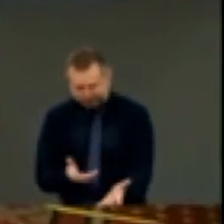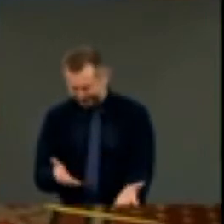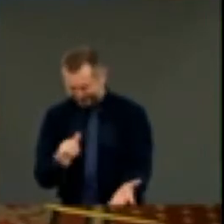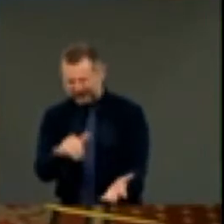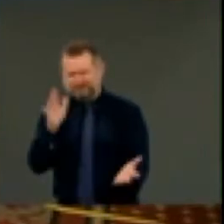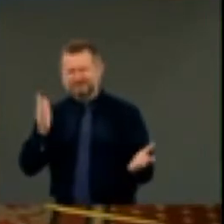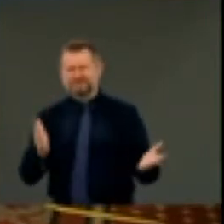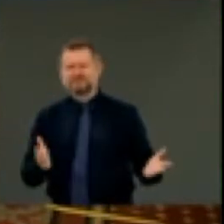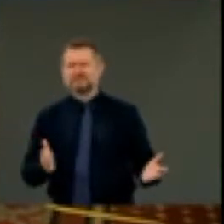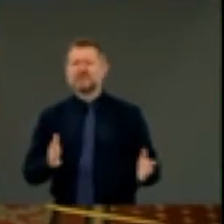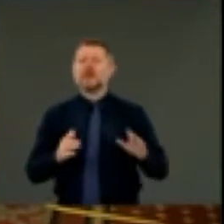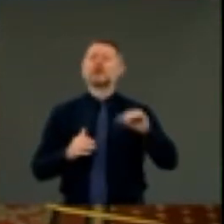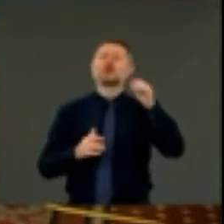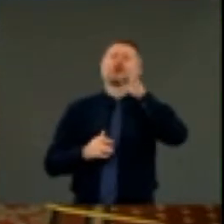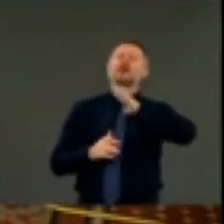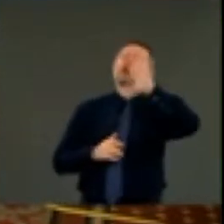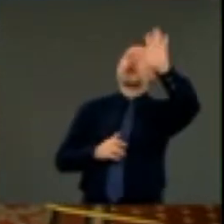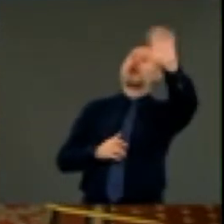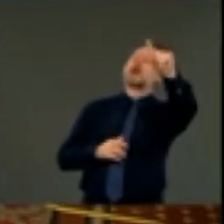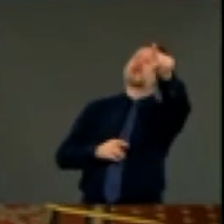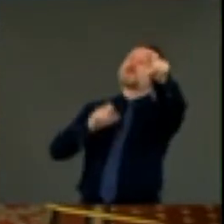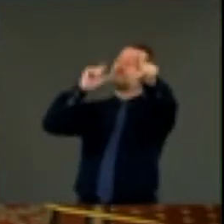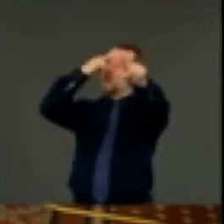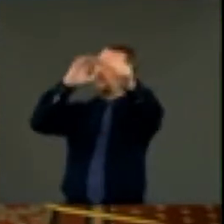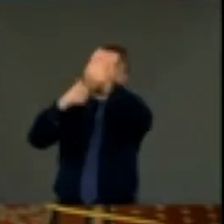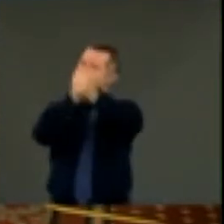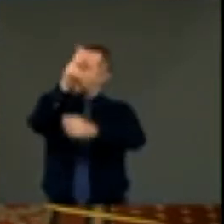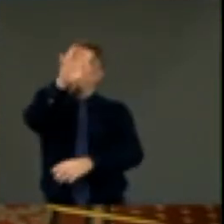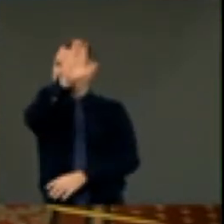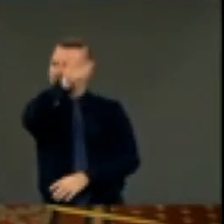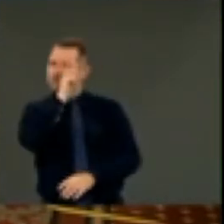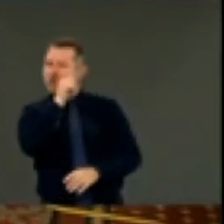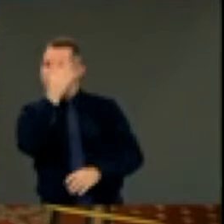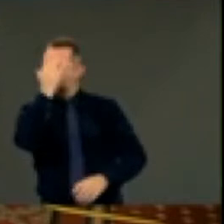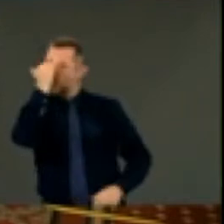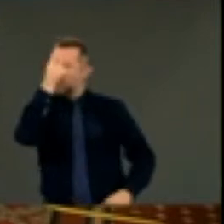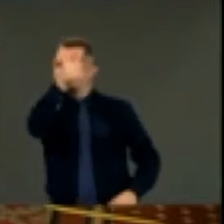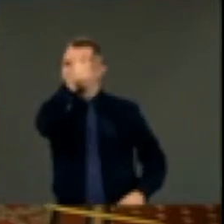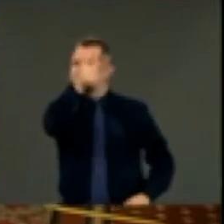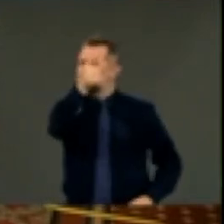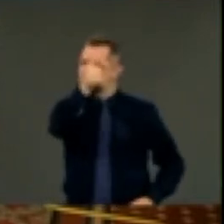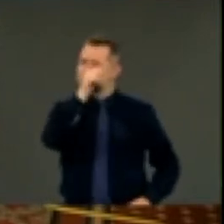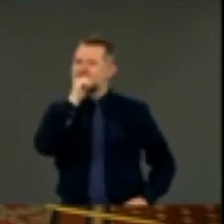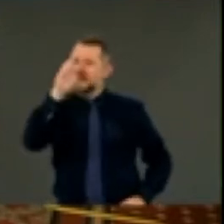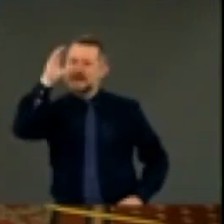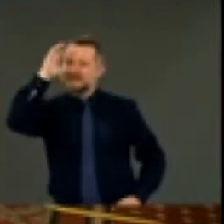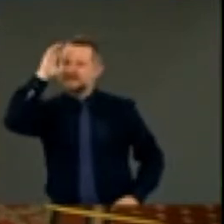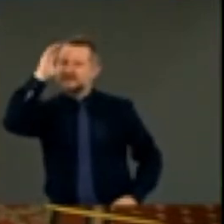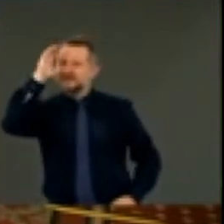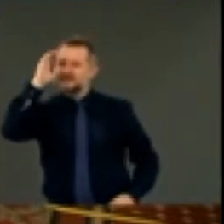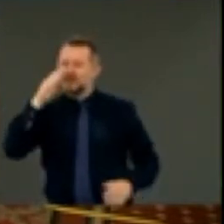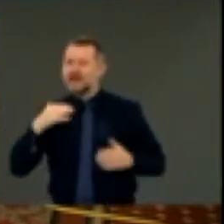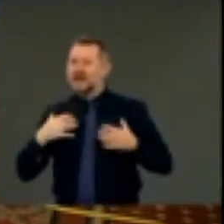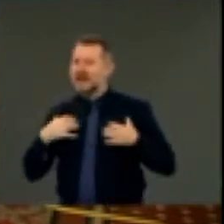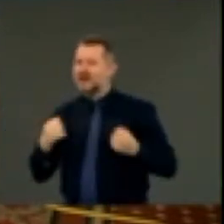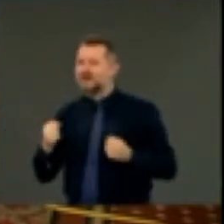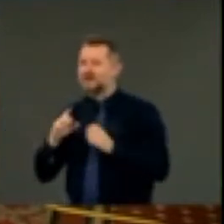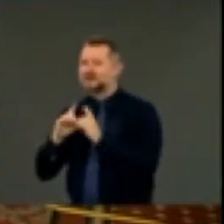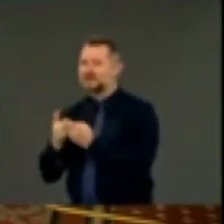Hold on, as a follow-up, Governor, but then why didn't you listen to either the health department or other state